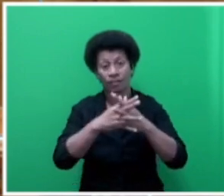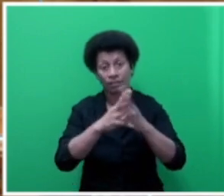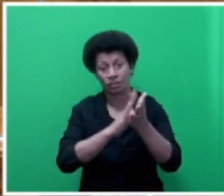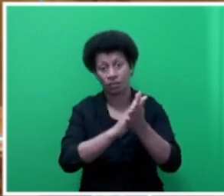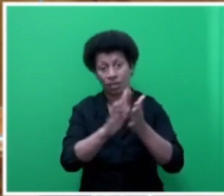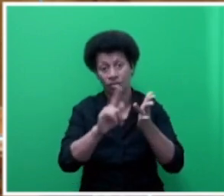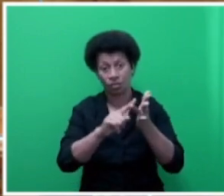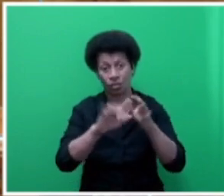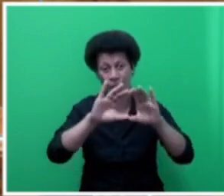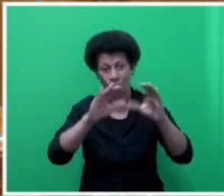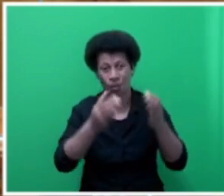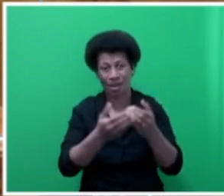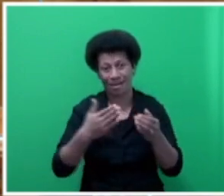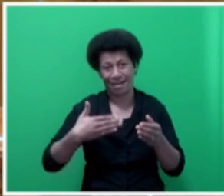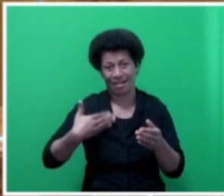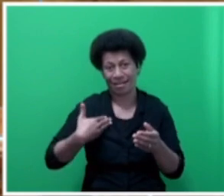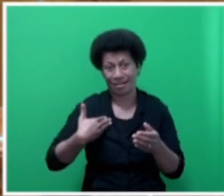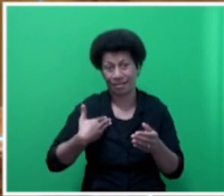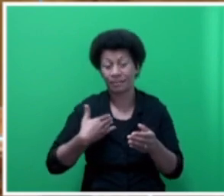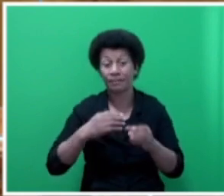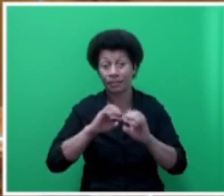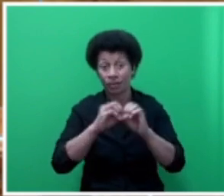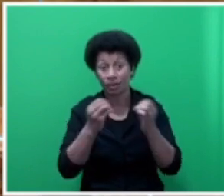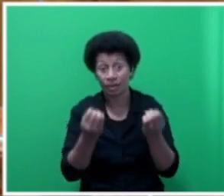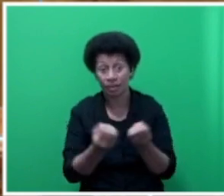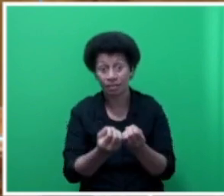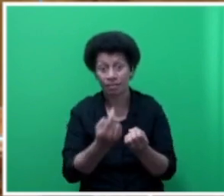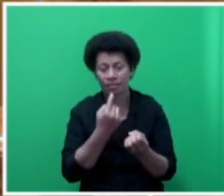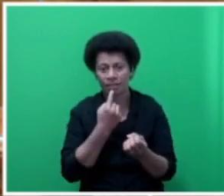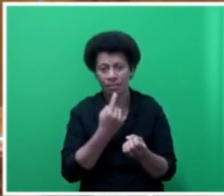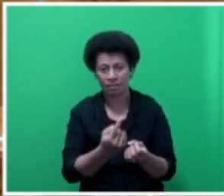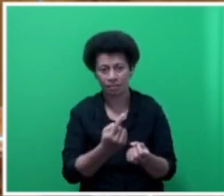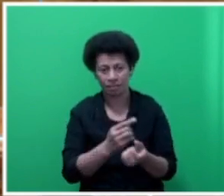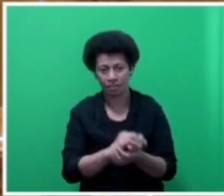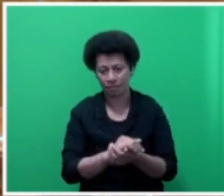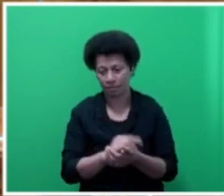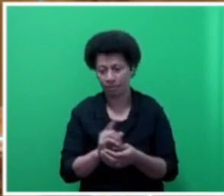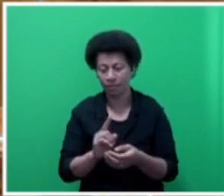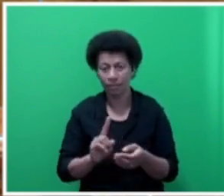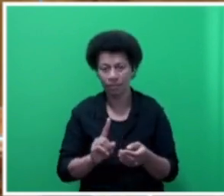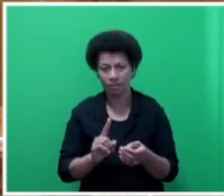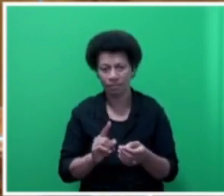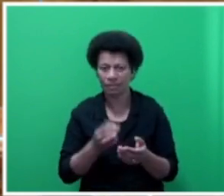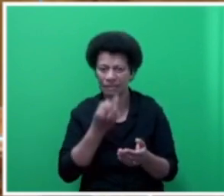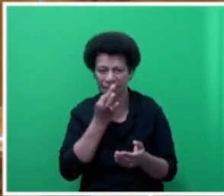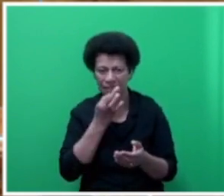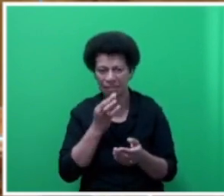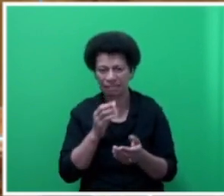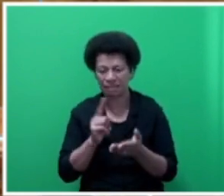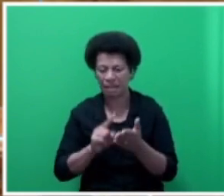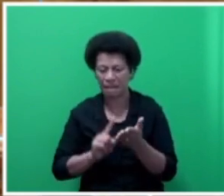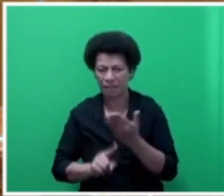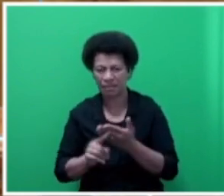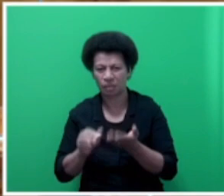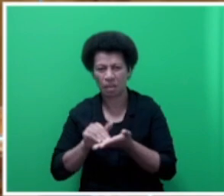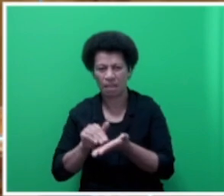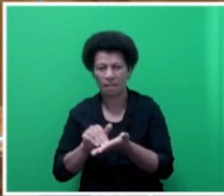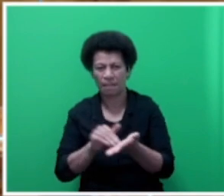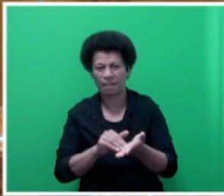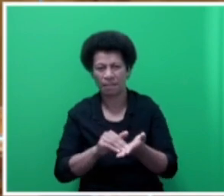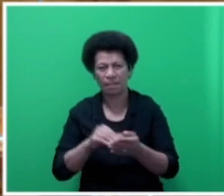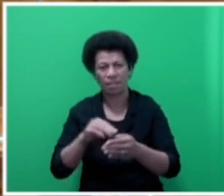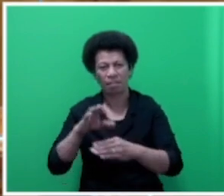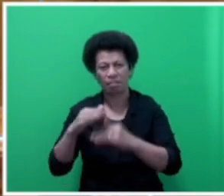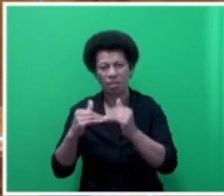status of the health service in the country indicated that very little has been done to improve the existing facilities